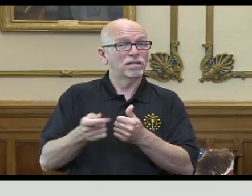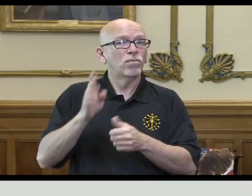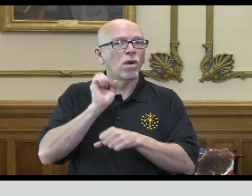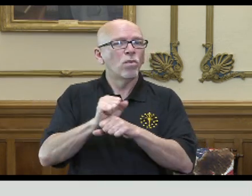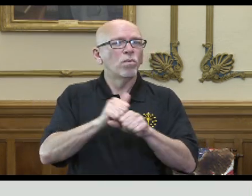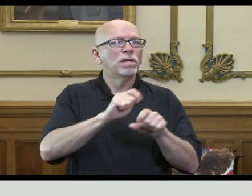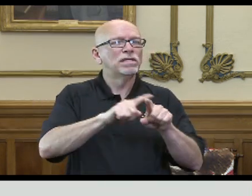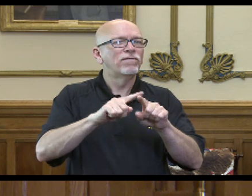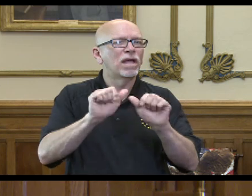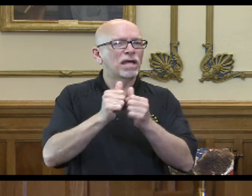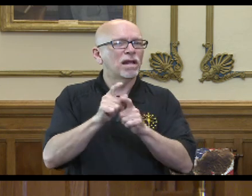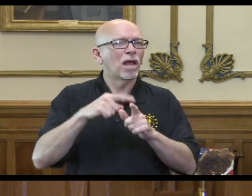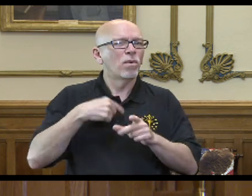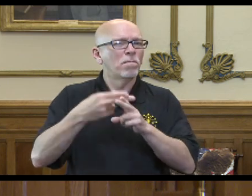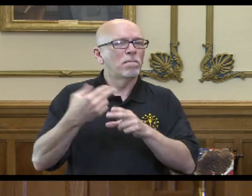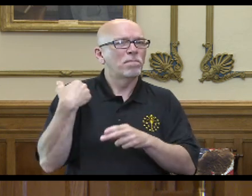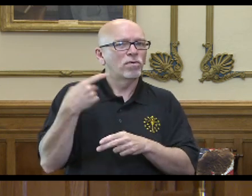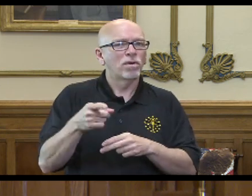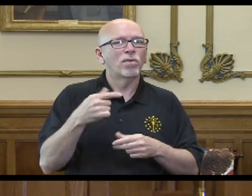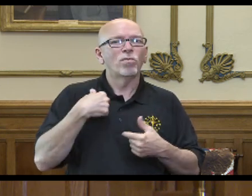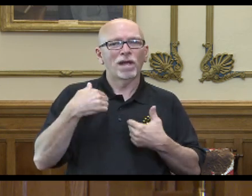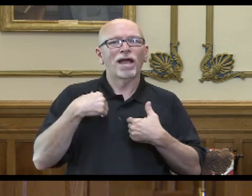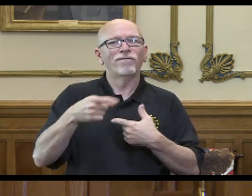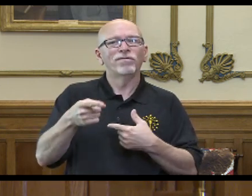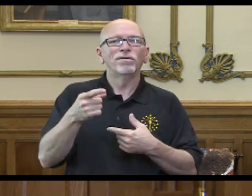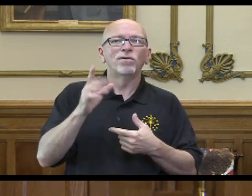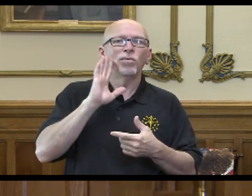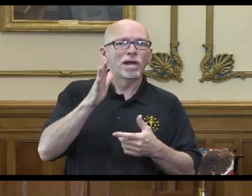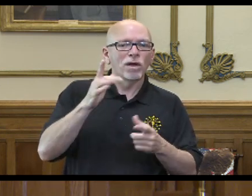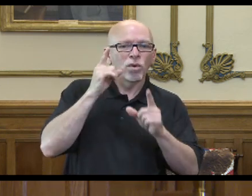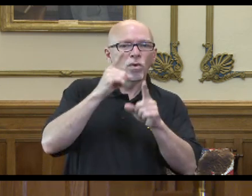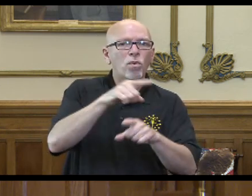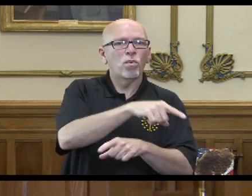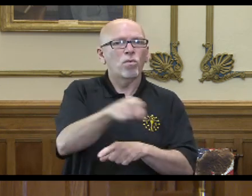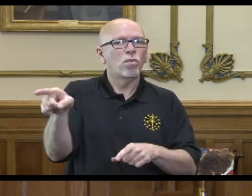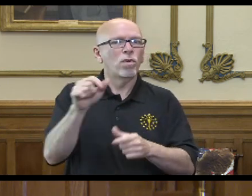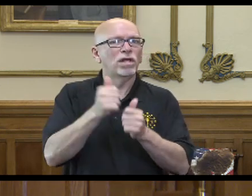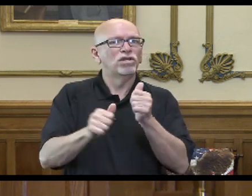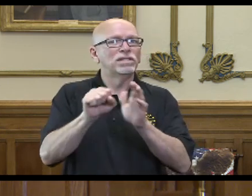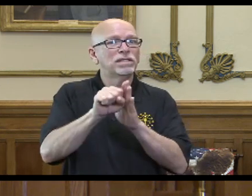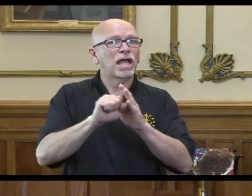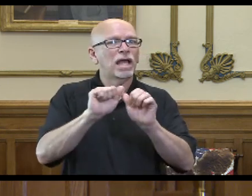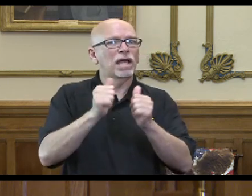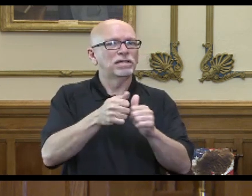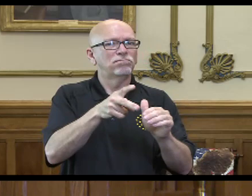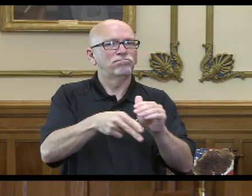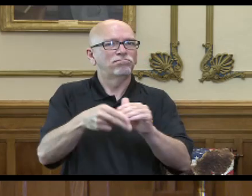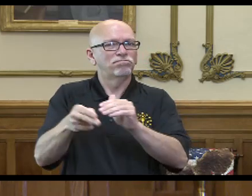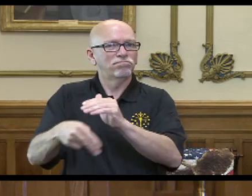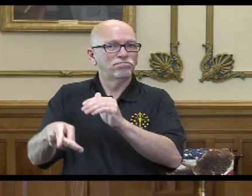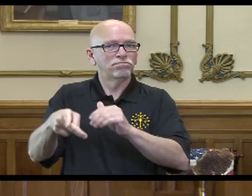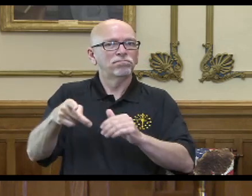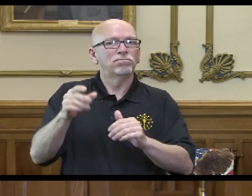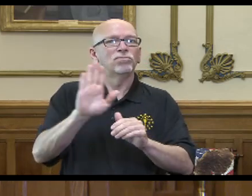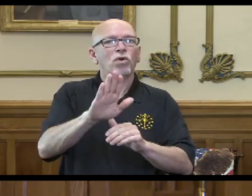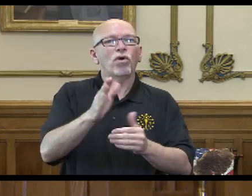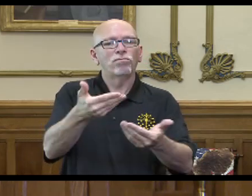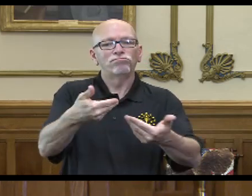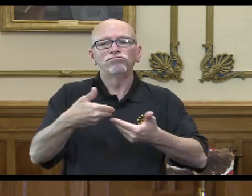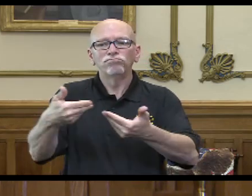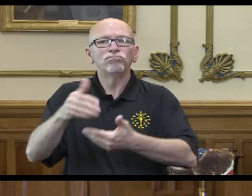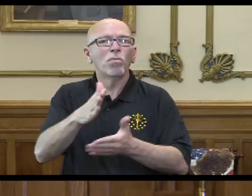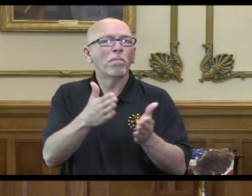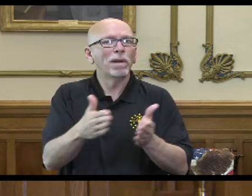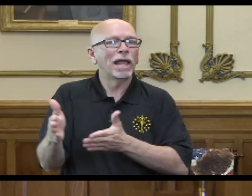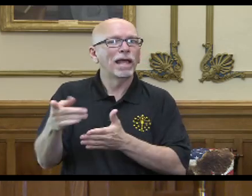agencies. As we spoke before, there is a reversion or spending target reduction, and those spending plans are coming in, and the